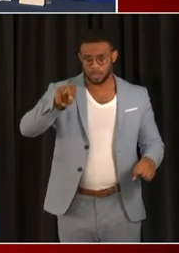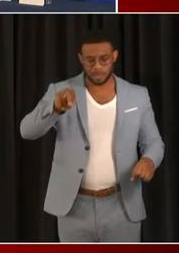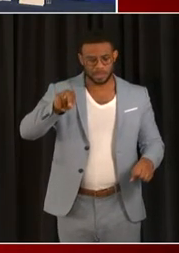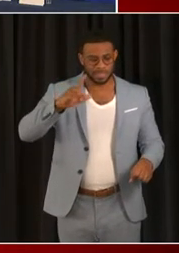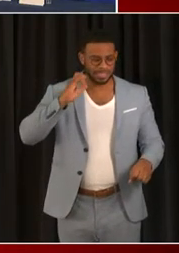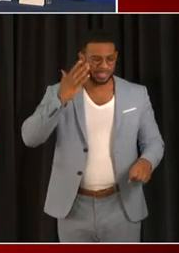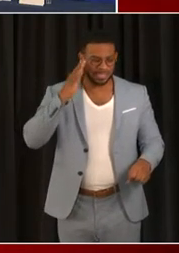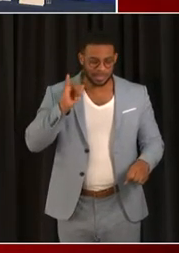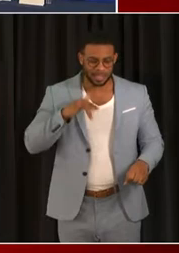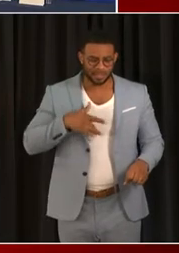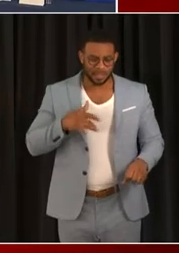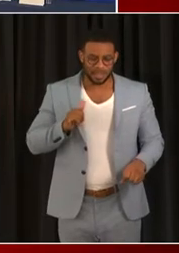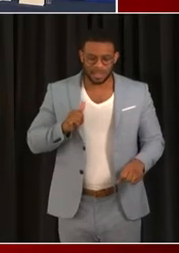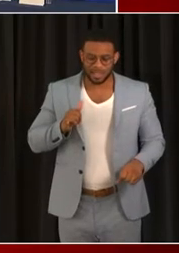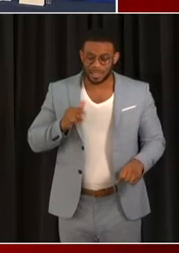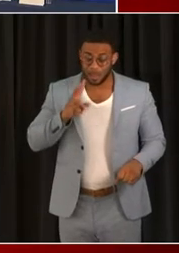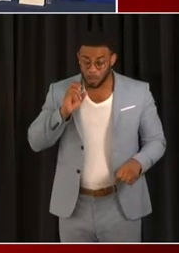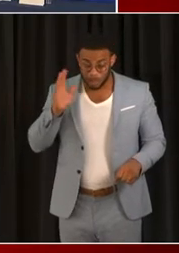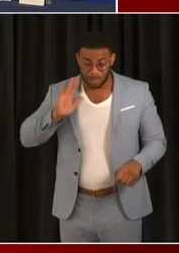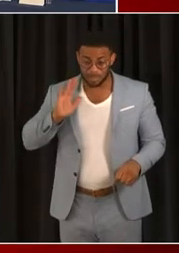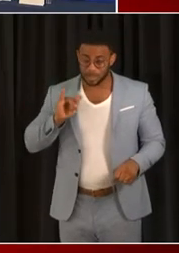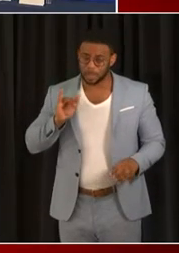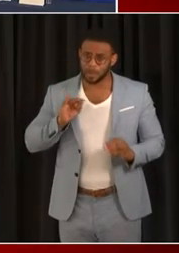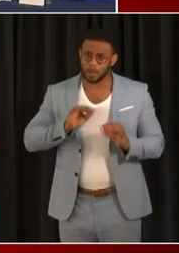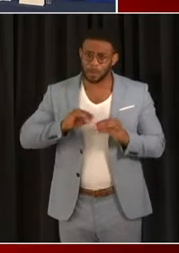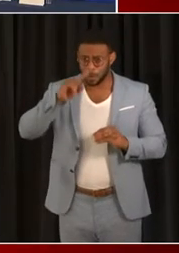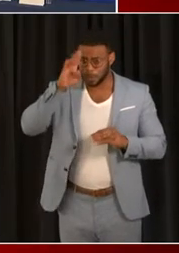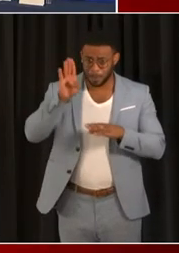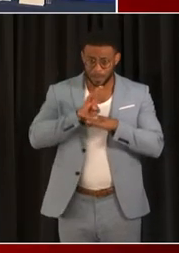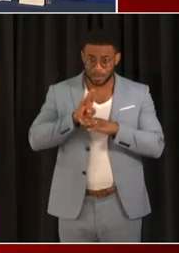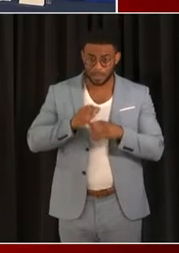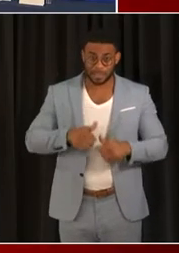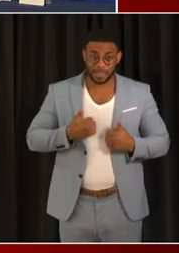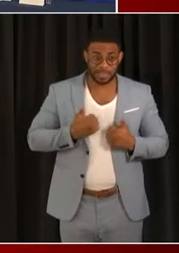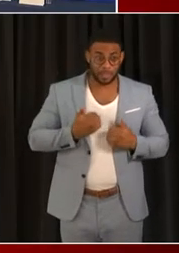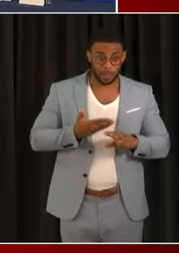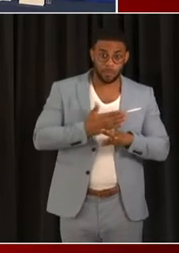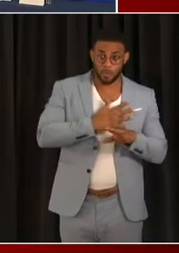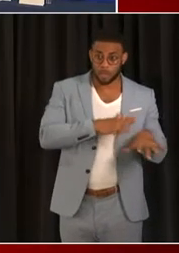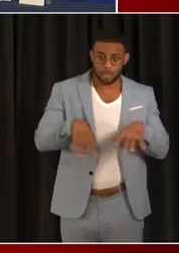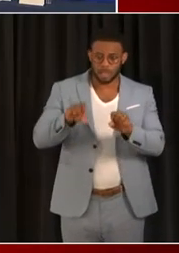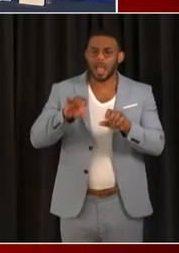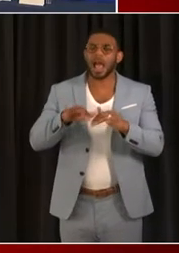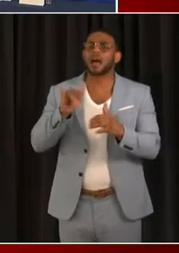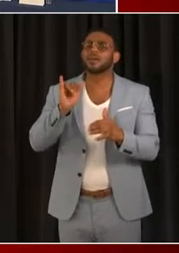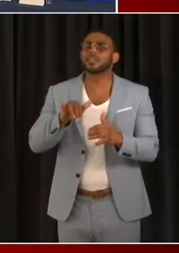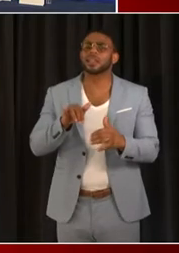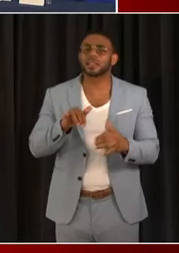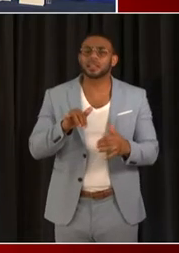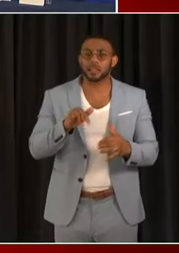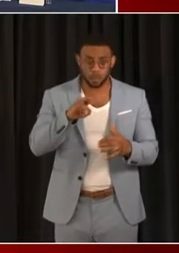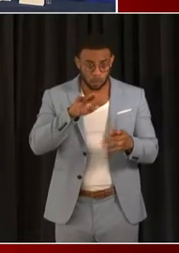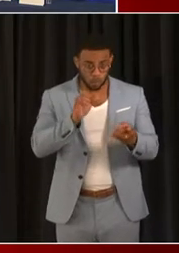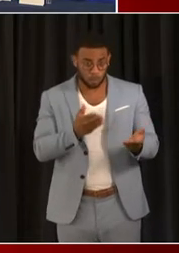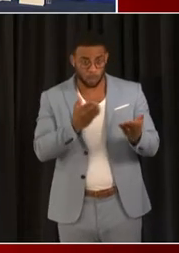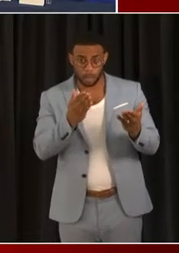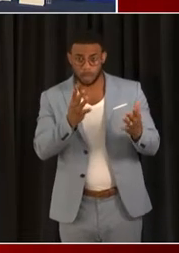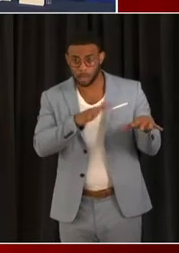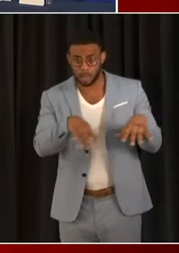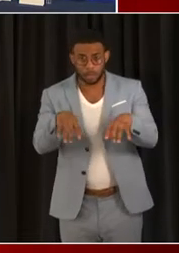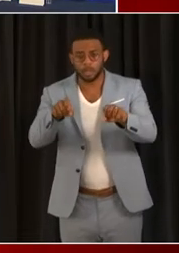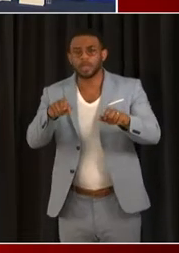just seemed like, and it felt like, and it was that more black businesses existed. So how has that, and Rosie brought